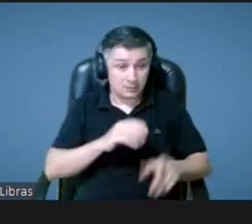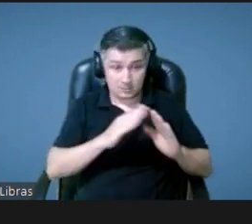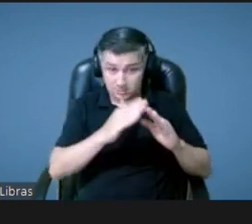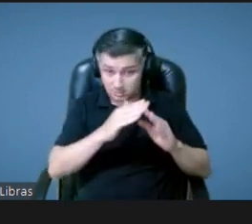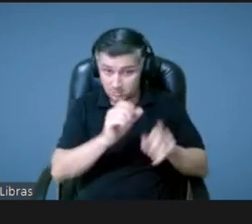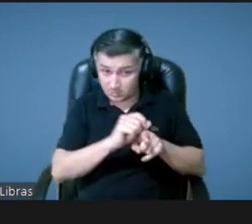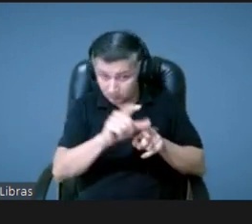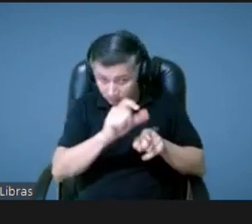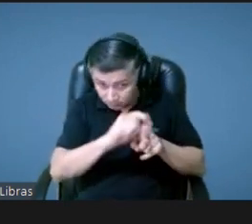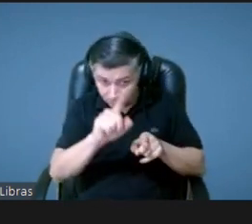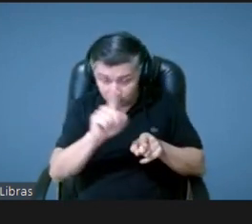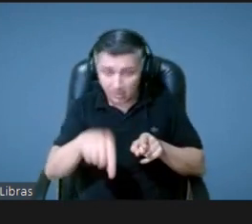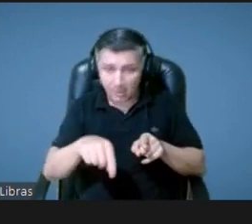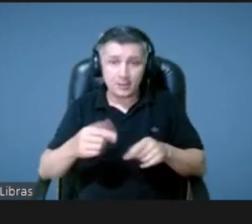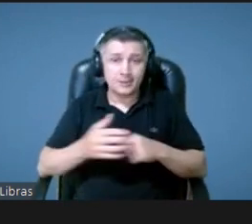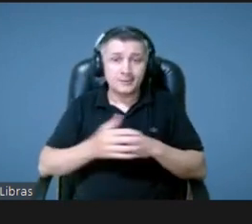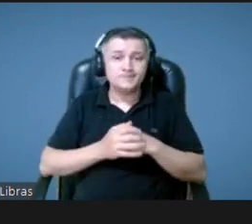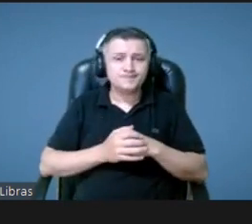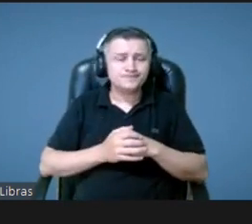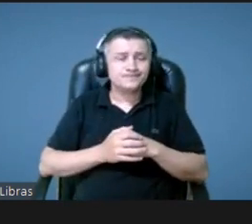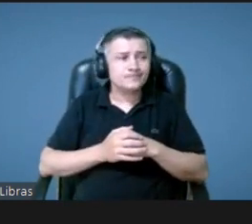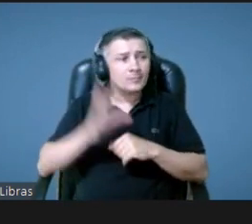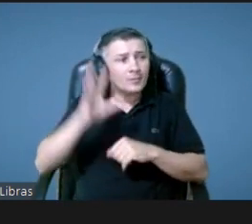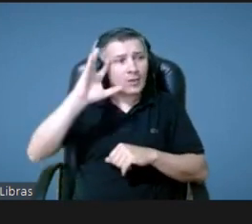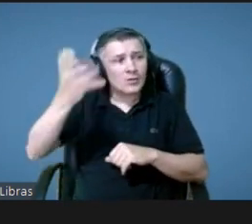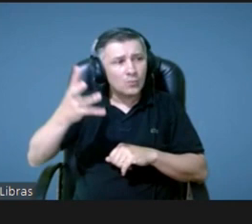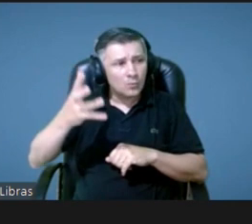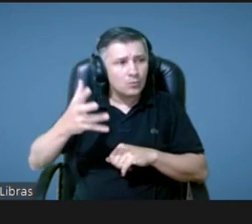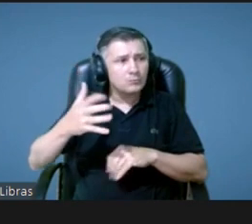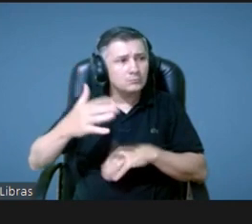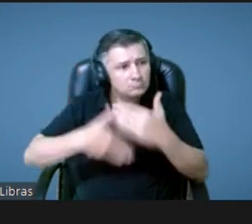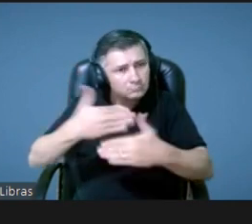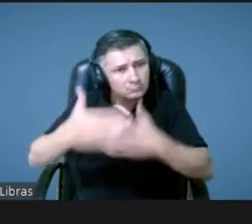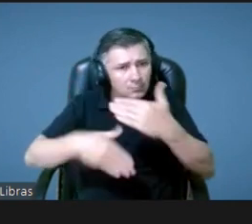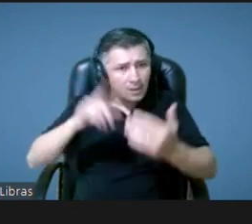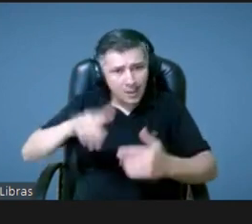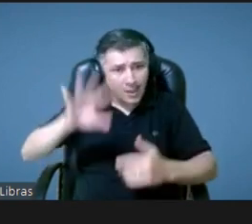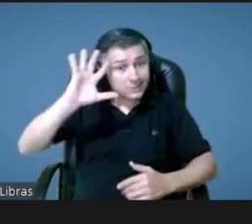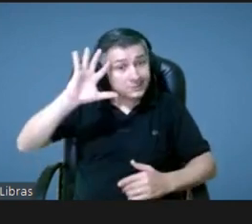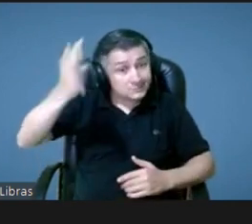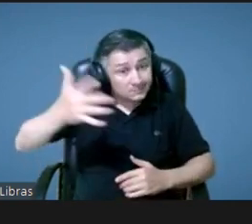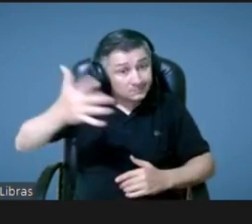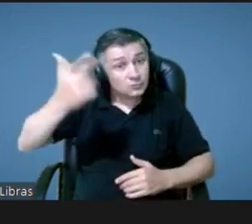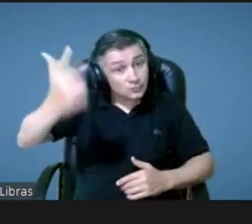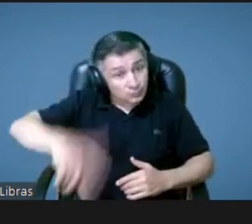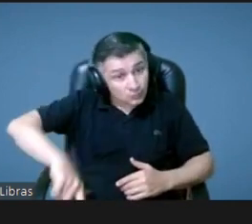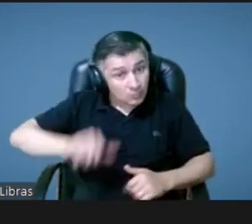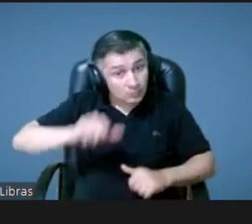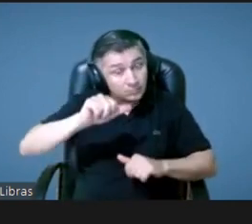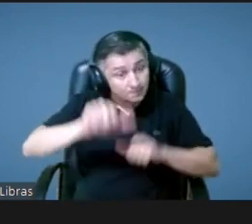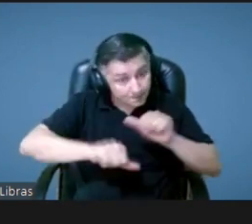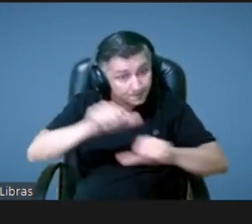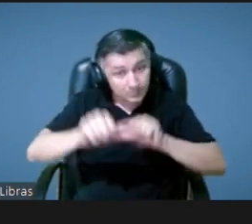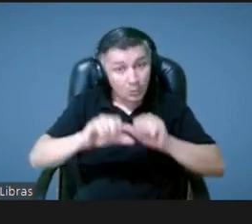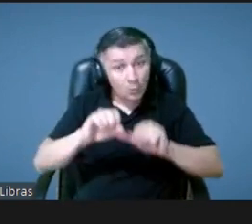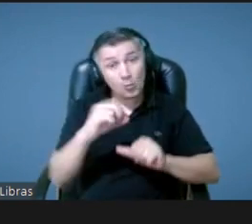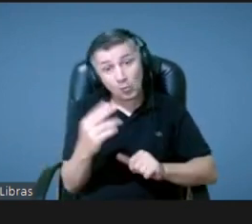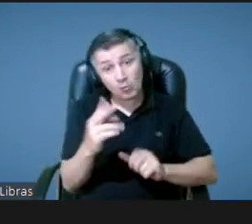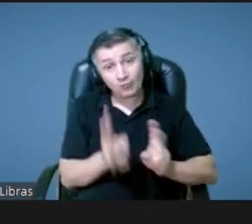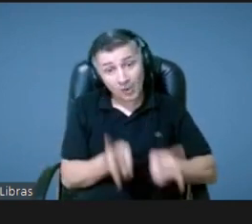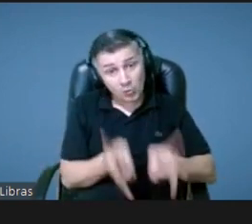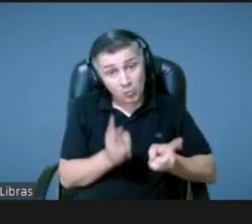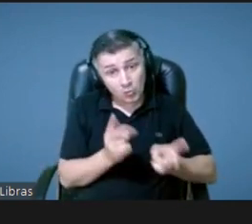And then in terms of rental homes, there is a question. The results that we showed in